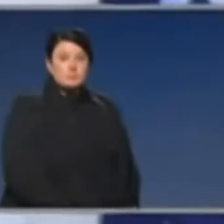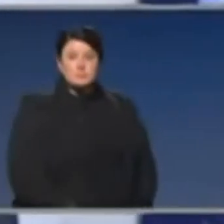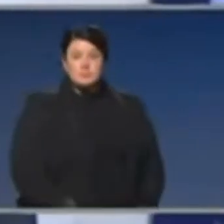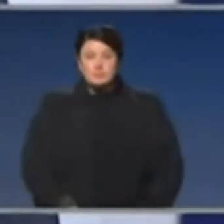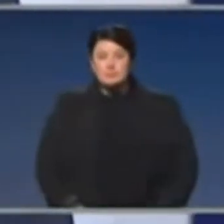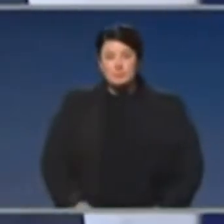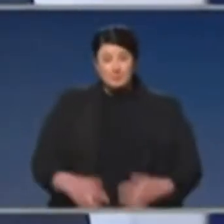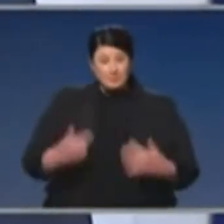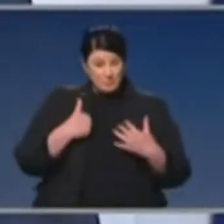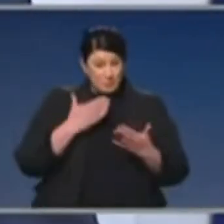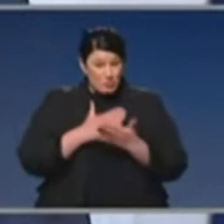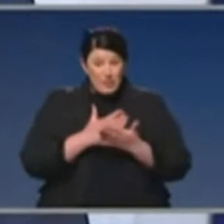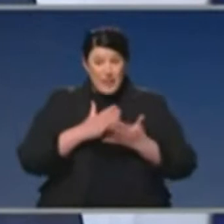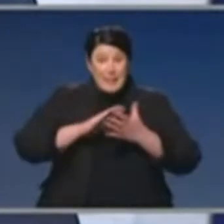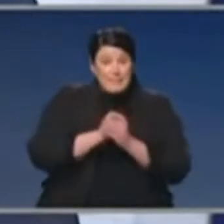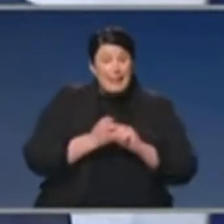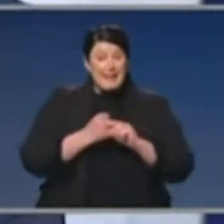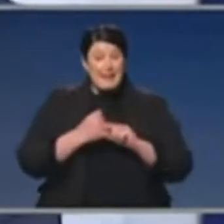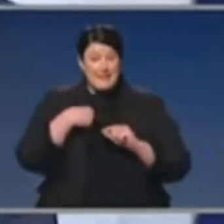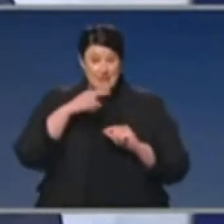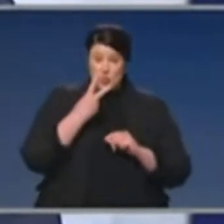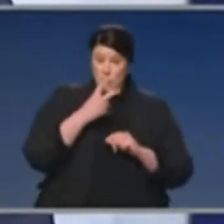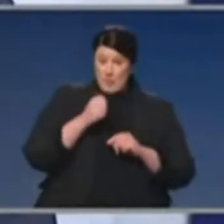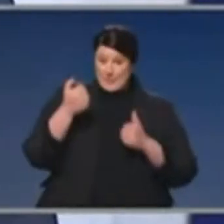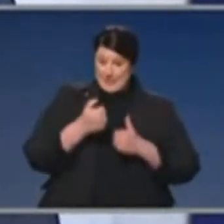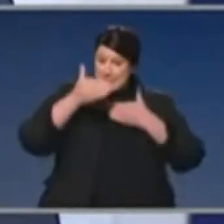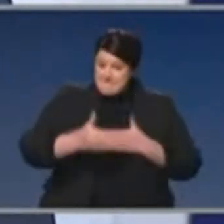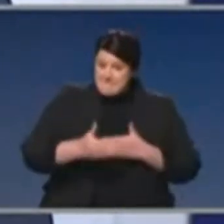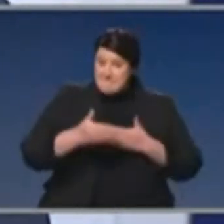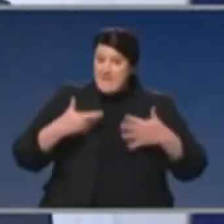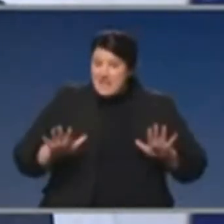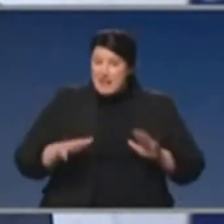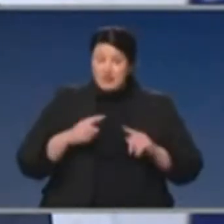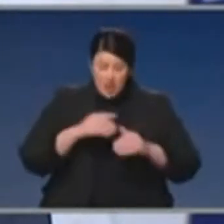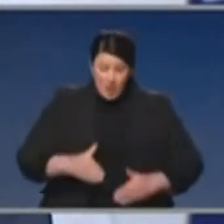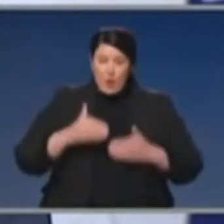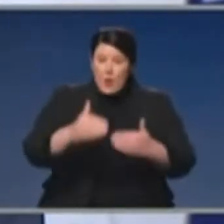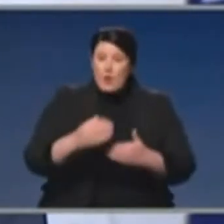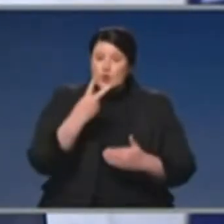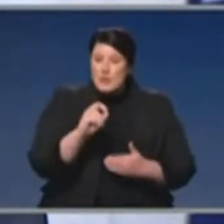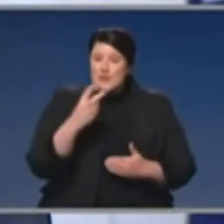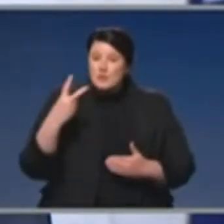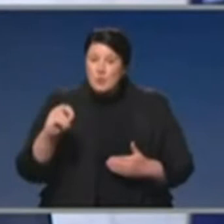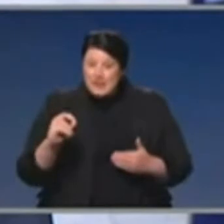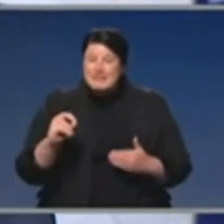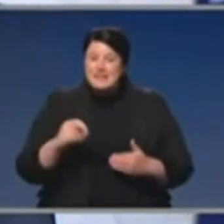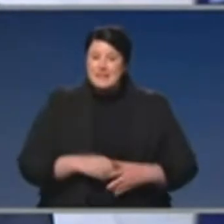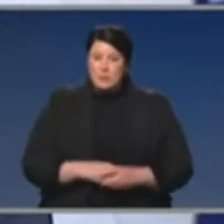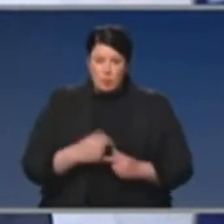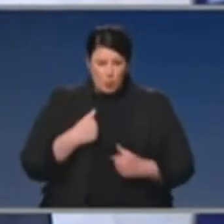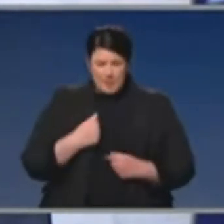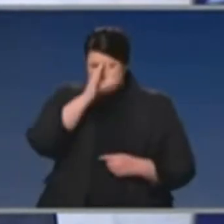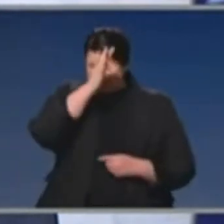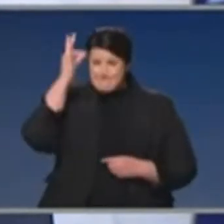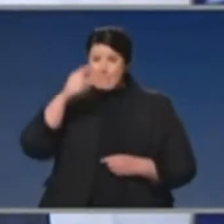I'm really pleased that we've been able to build on the 2016 strategy, and the government's really been dedicated to trying to keep our families